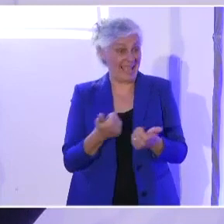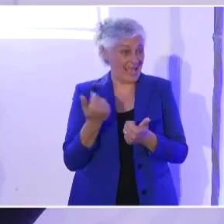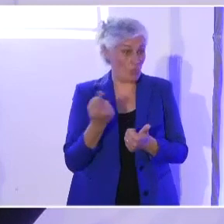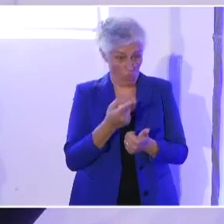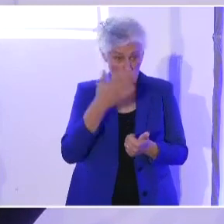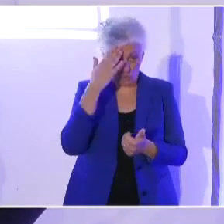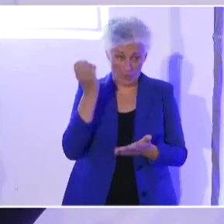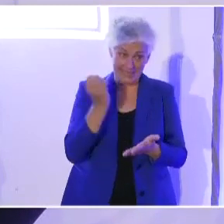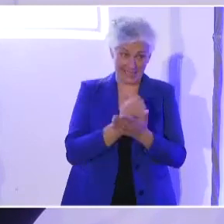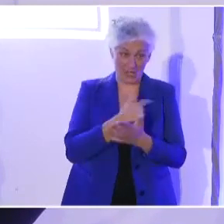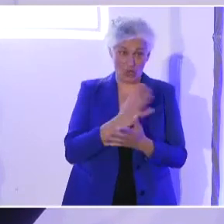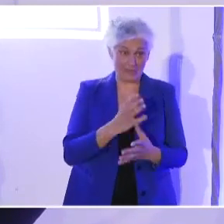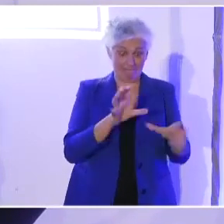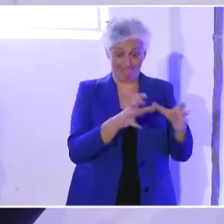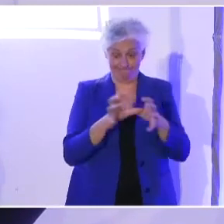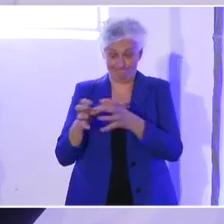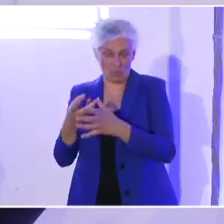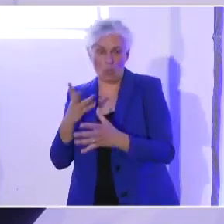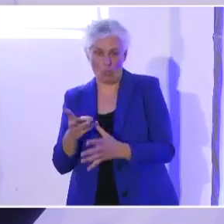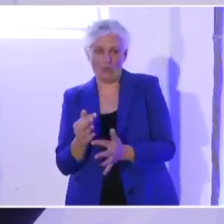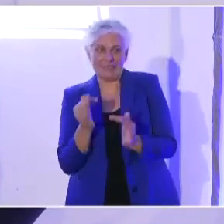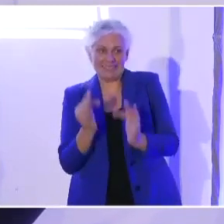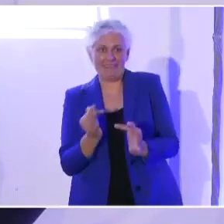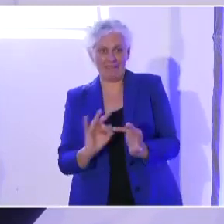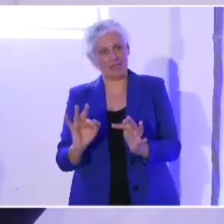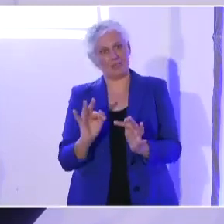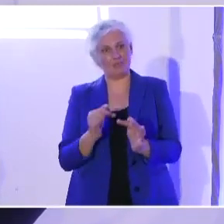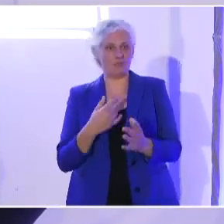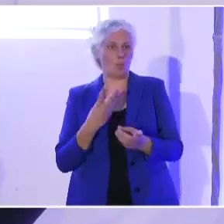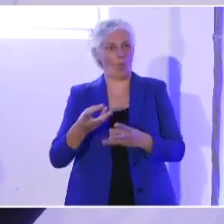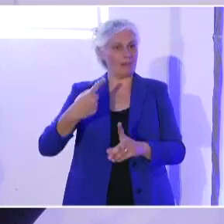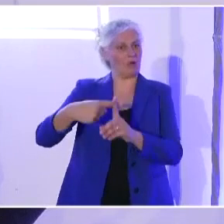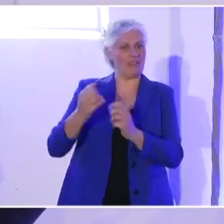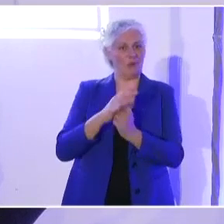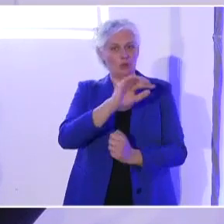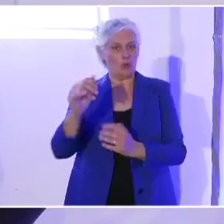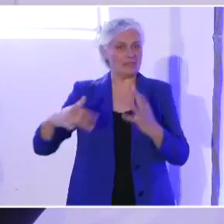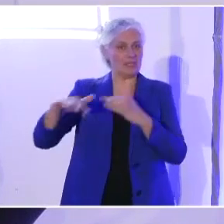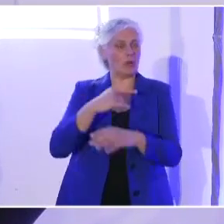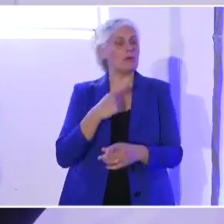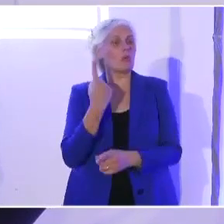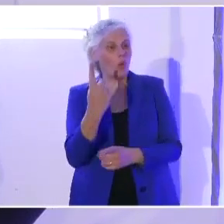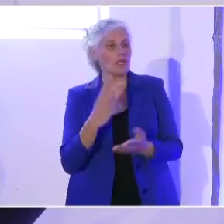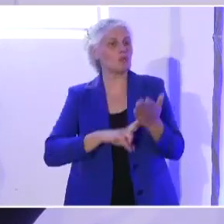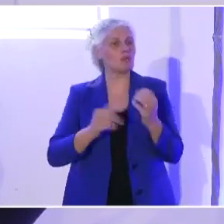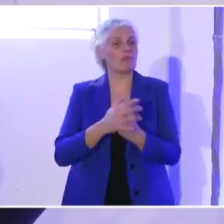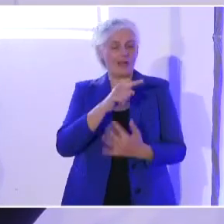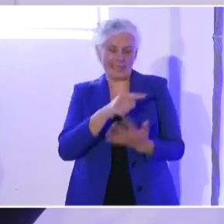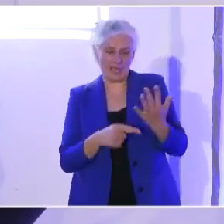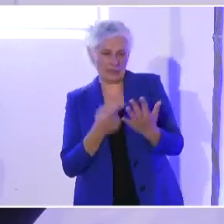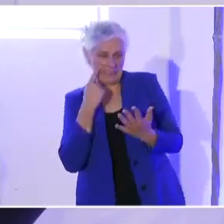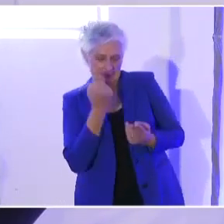they're not three factors that are probably going to be in your favor in a breach context, but those are the ones that are used to